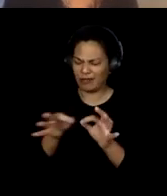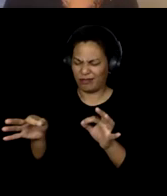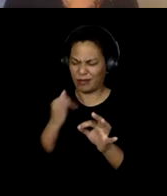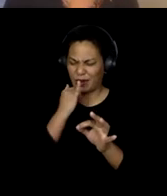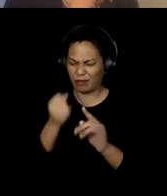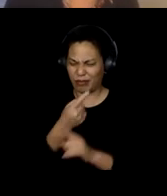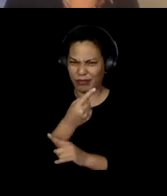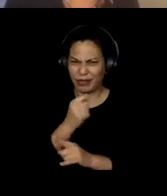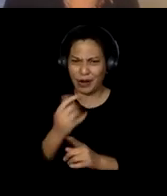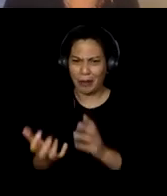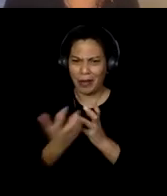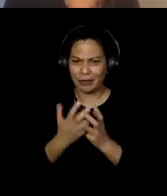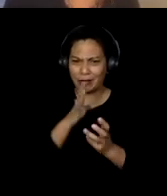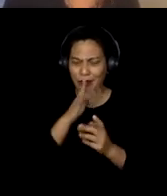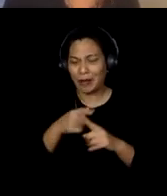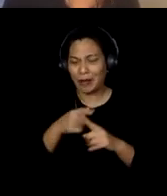answer.